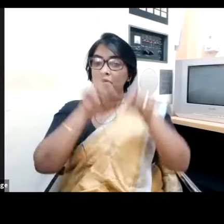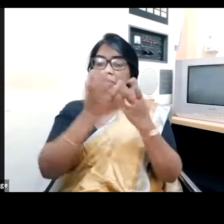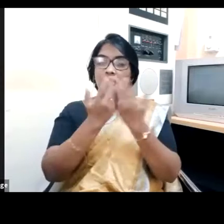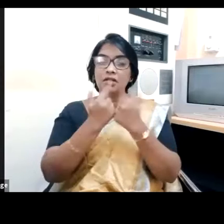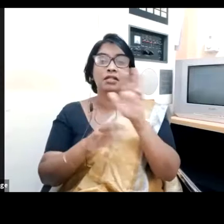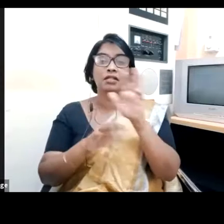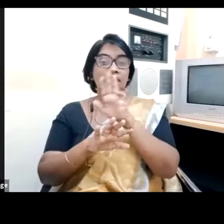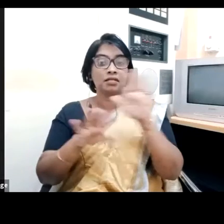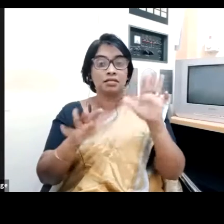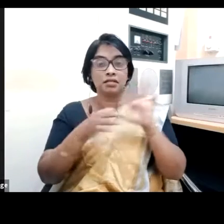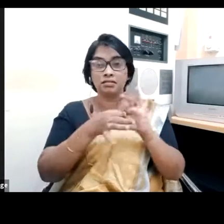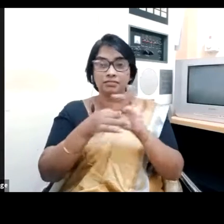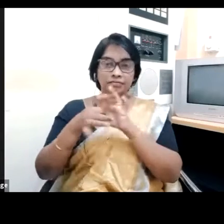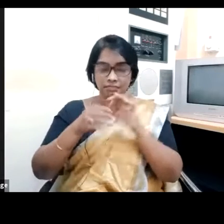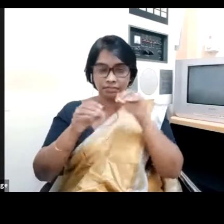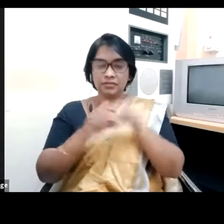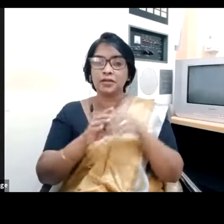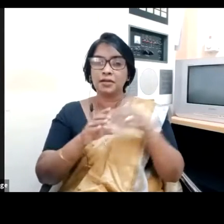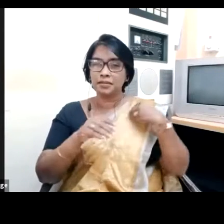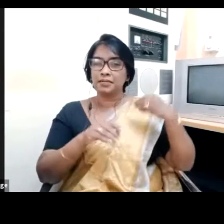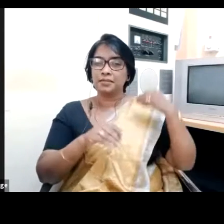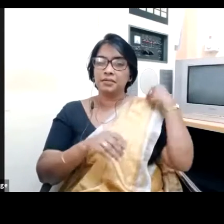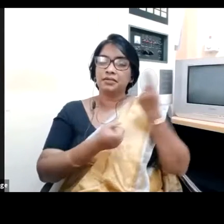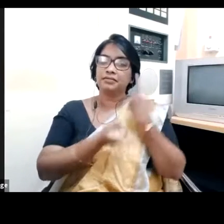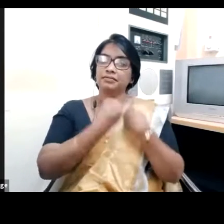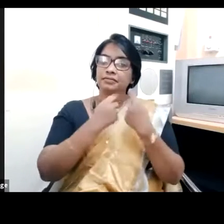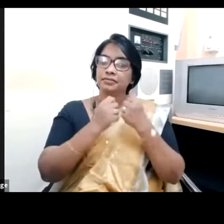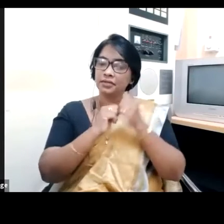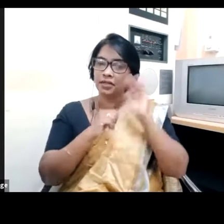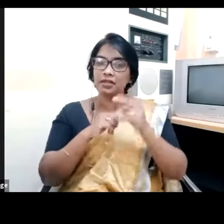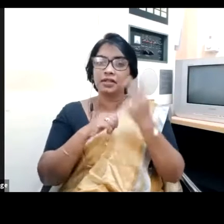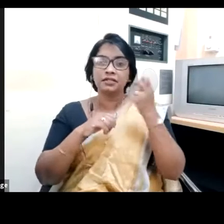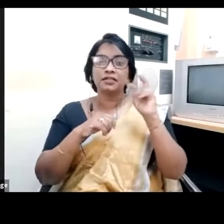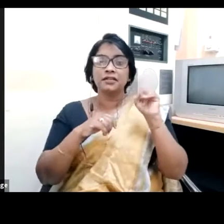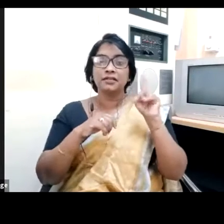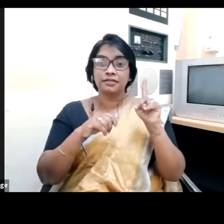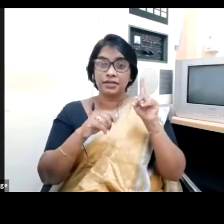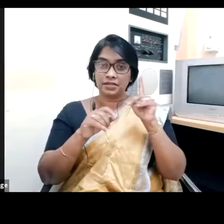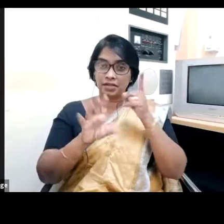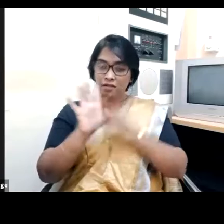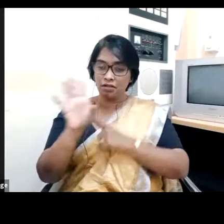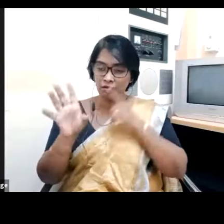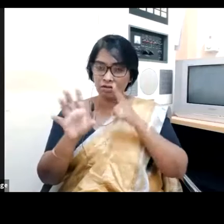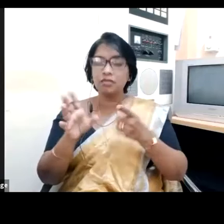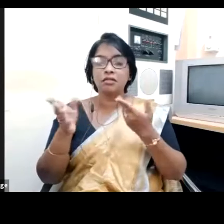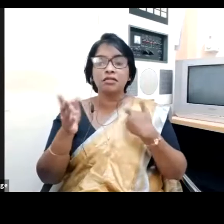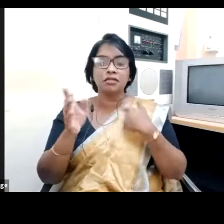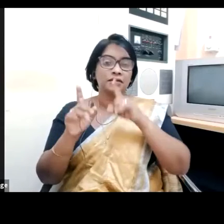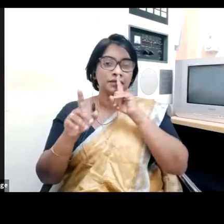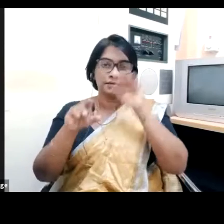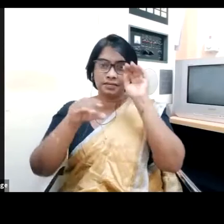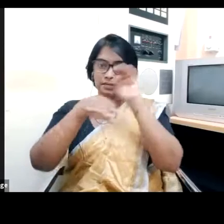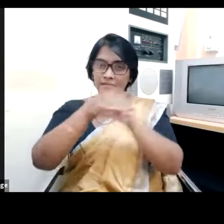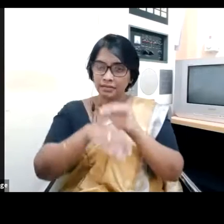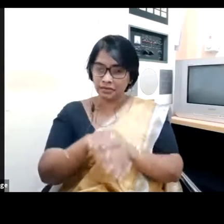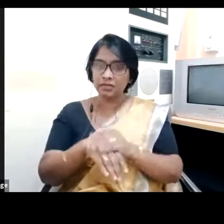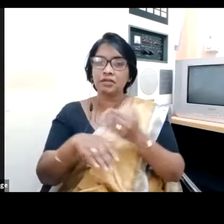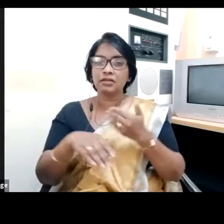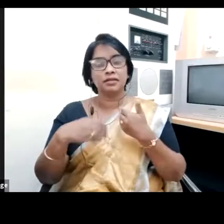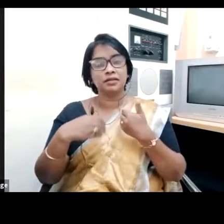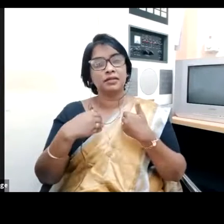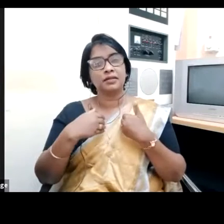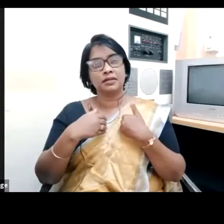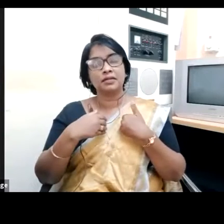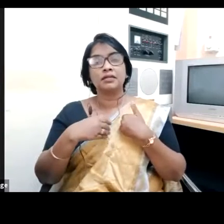in 2021 around June and found that the highest priority accorded by our members is to invest in